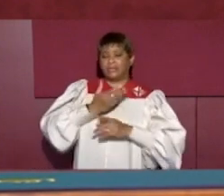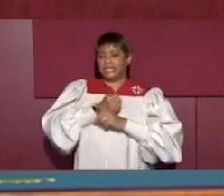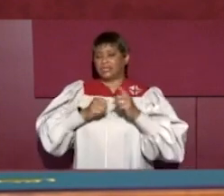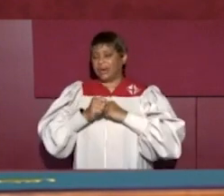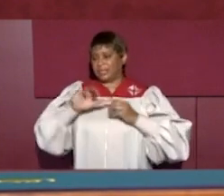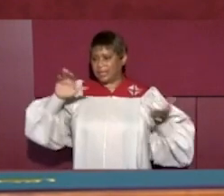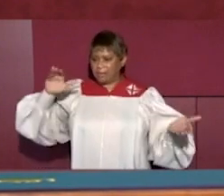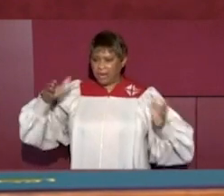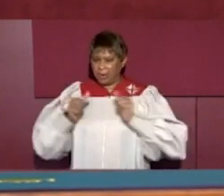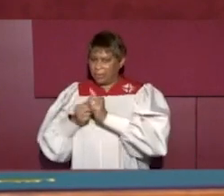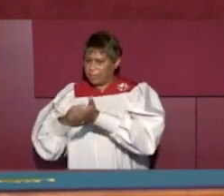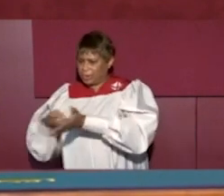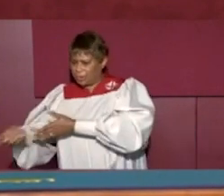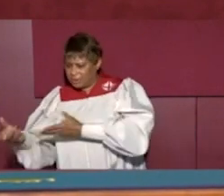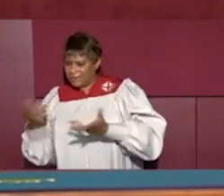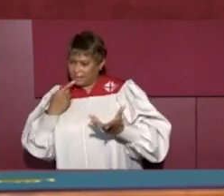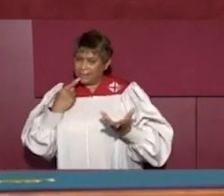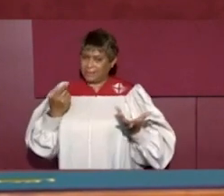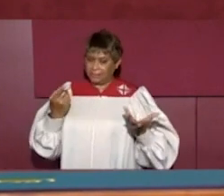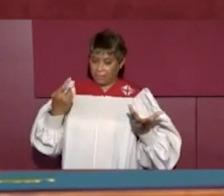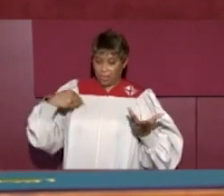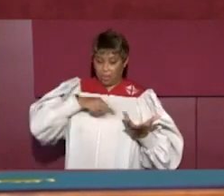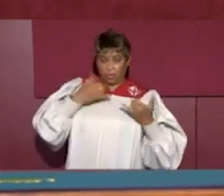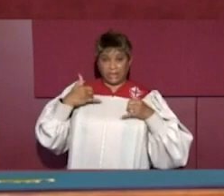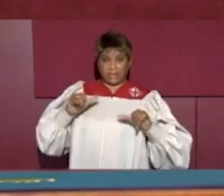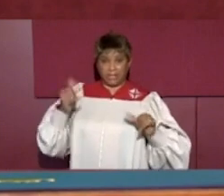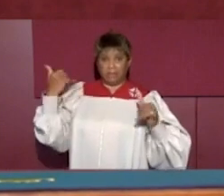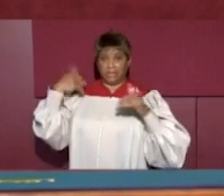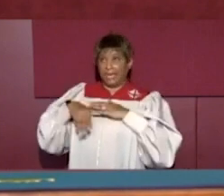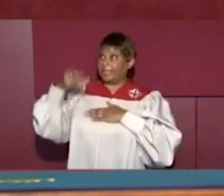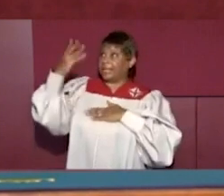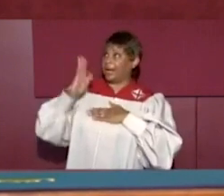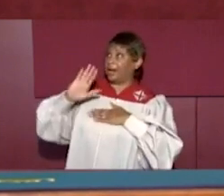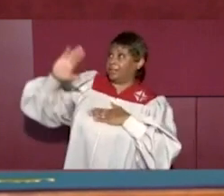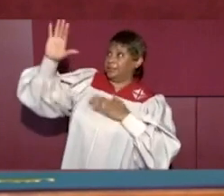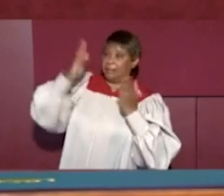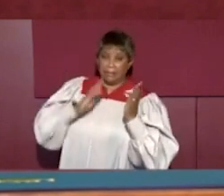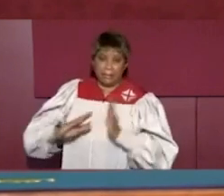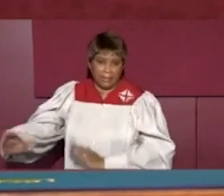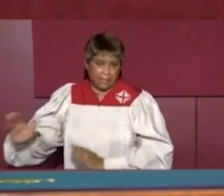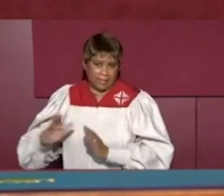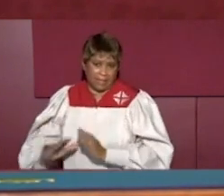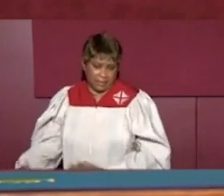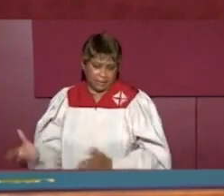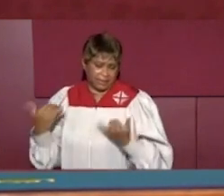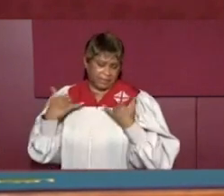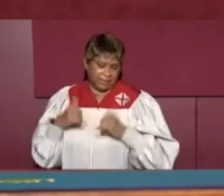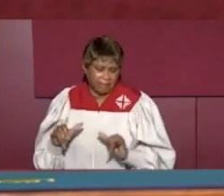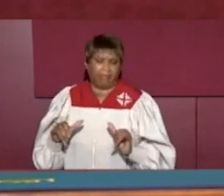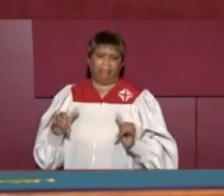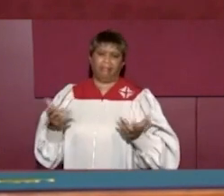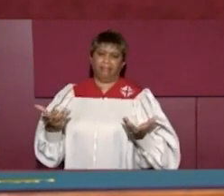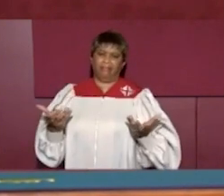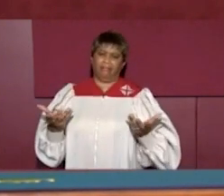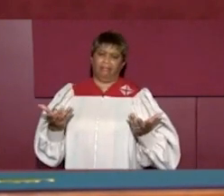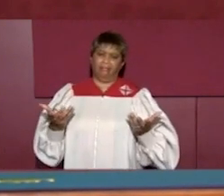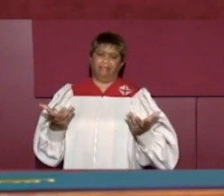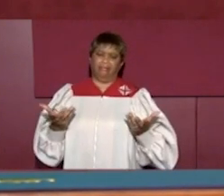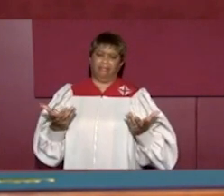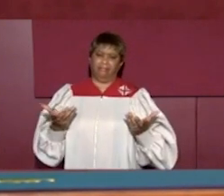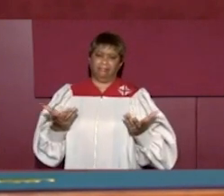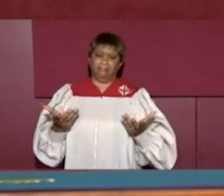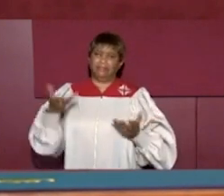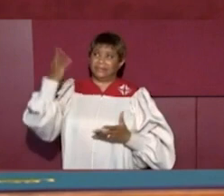truth, which means letter D, we still are in God's plans. Isn't that good news? We're still in God's